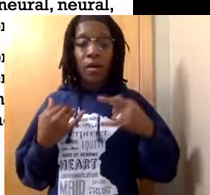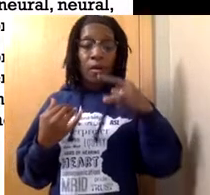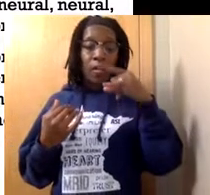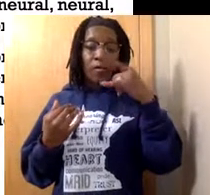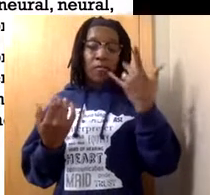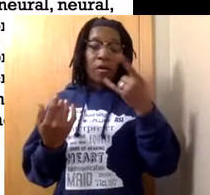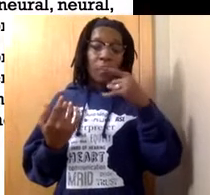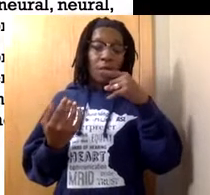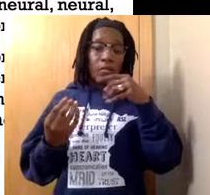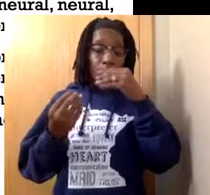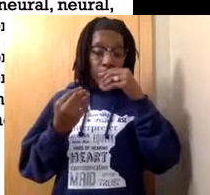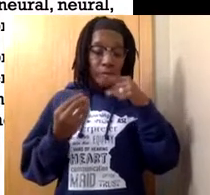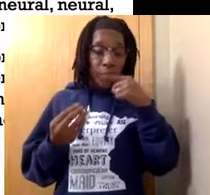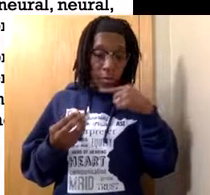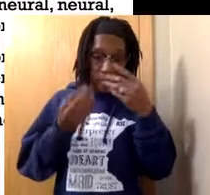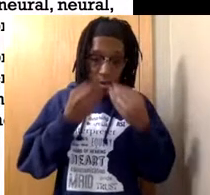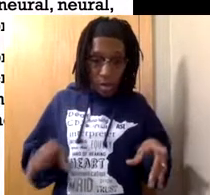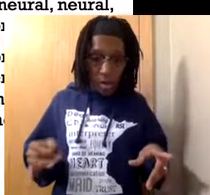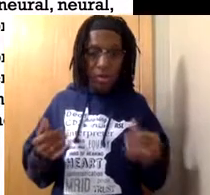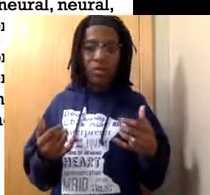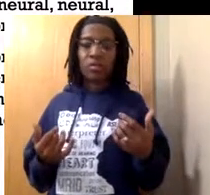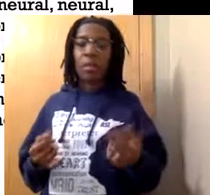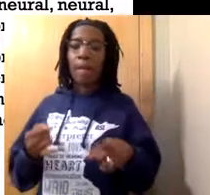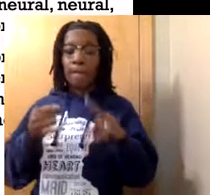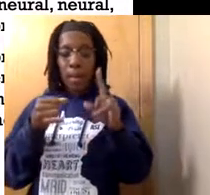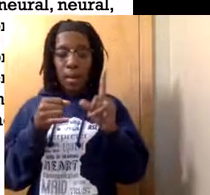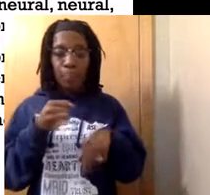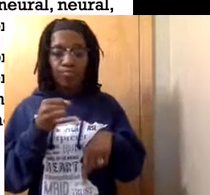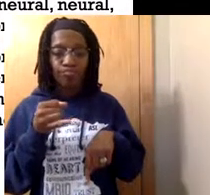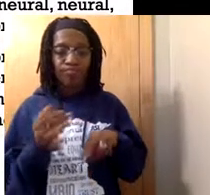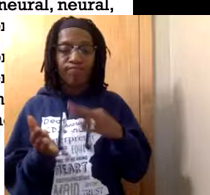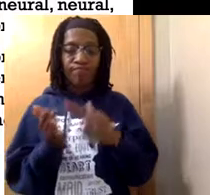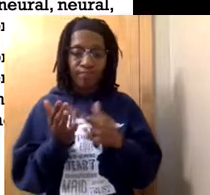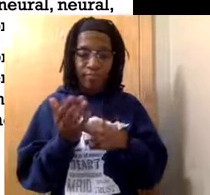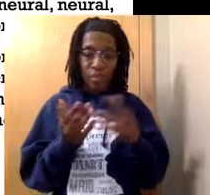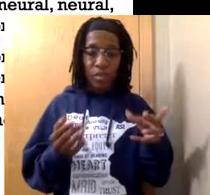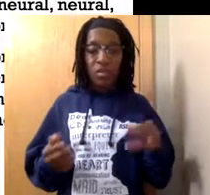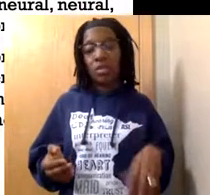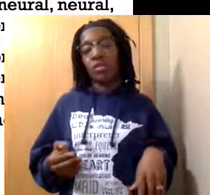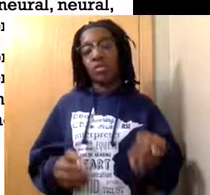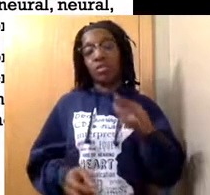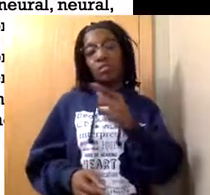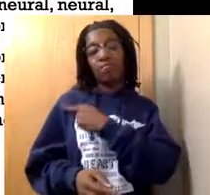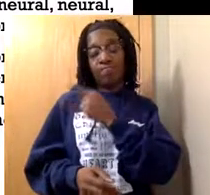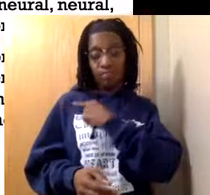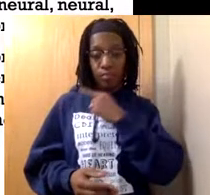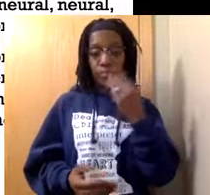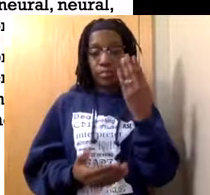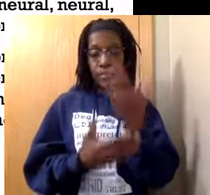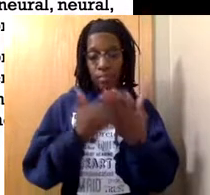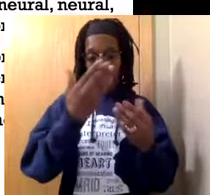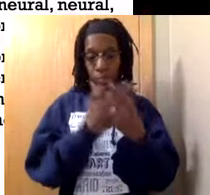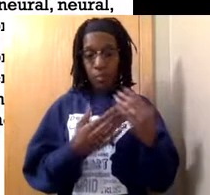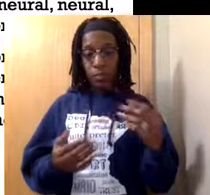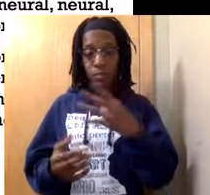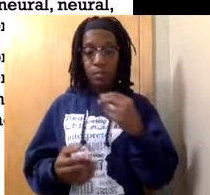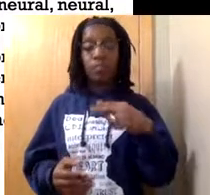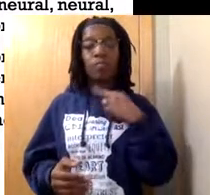And my last resource is the Minnesota Hands and Voices.